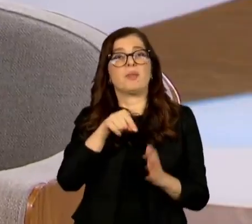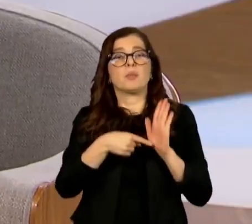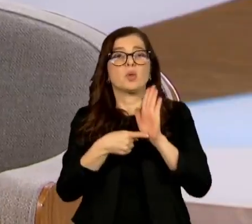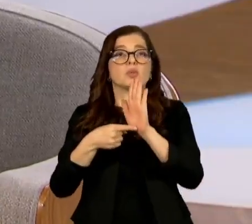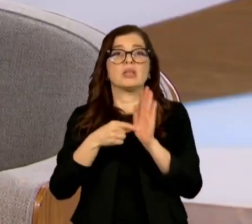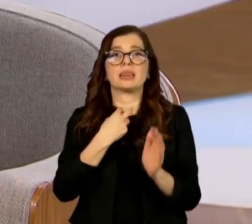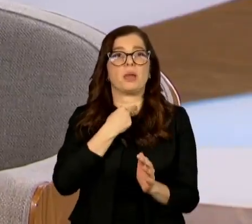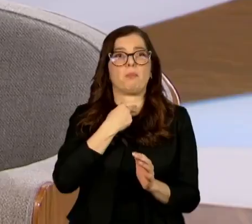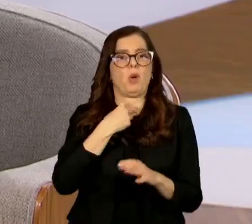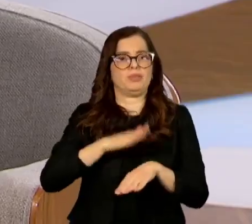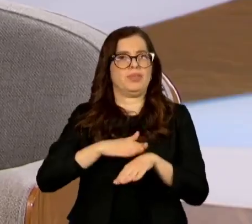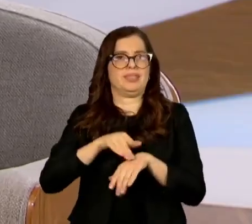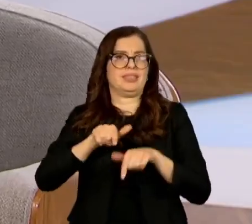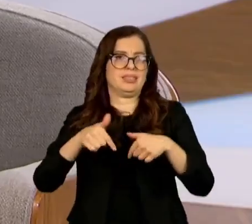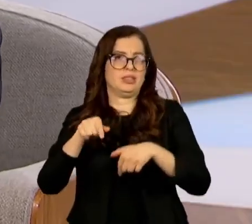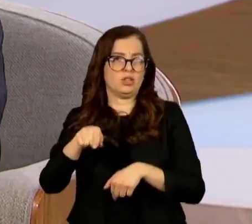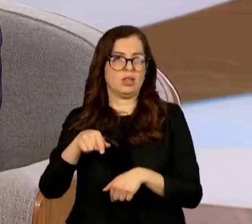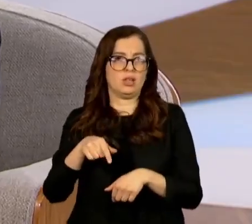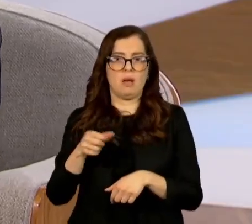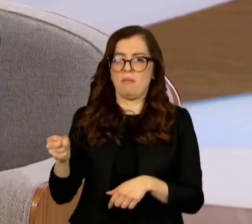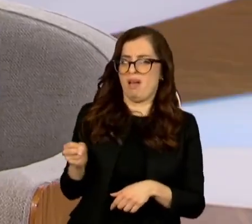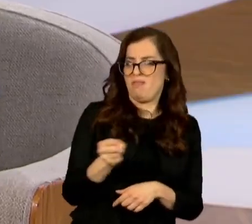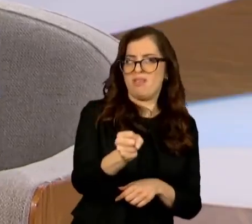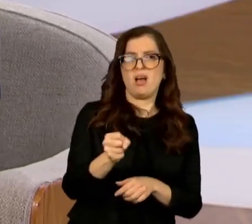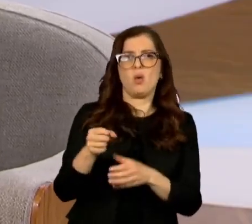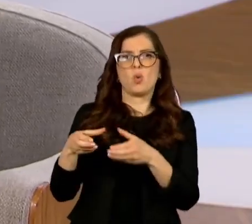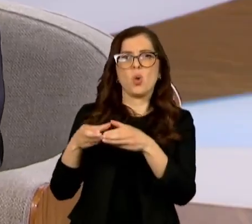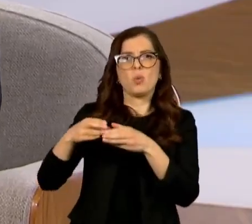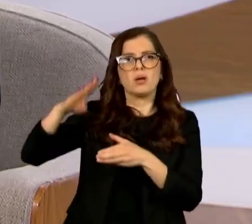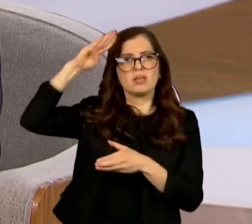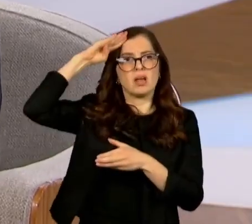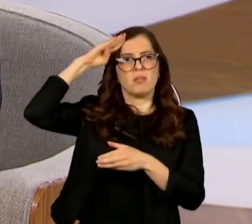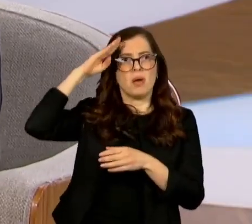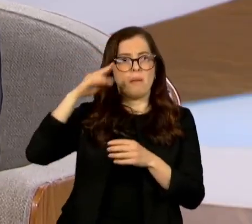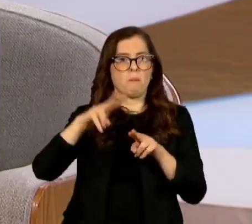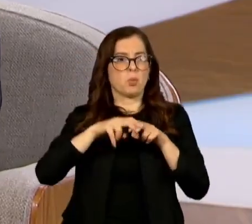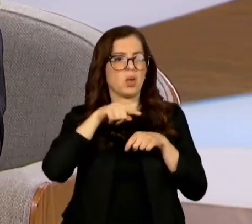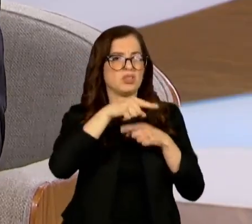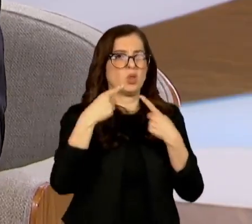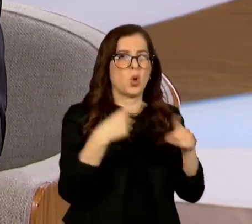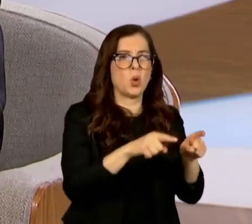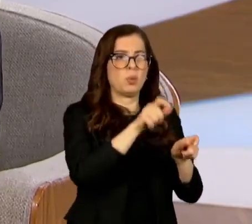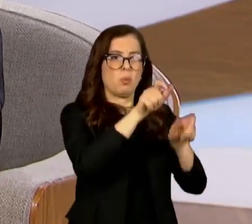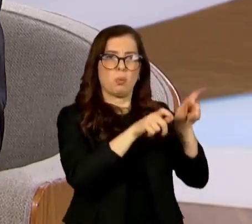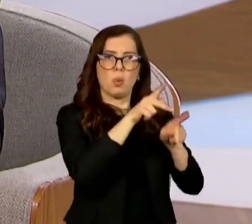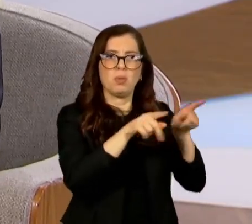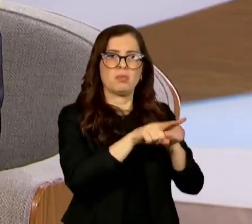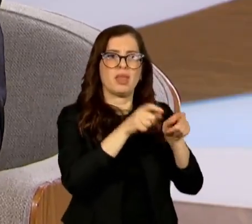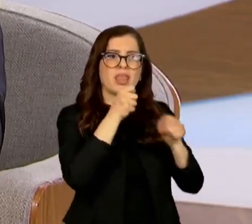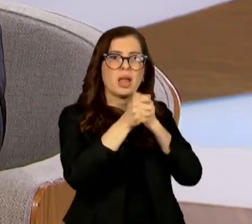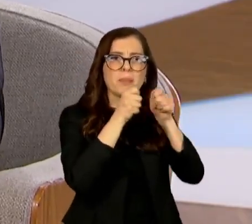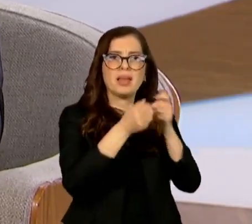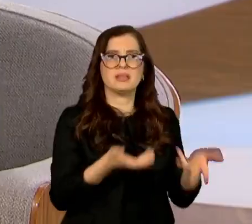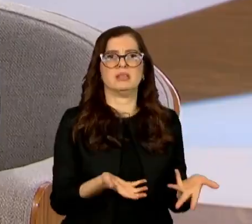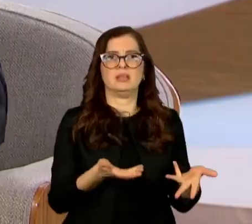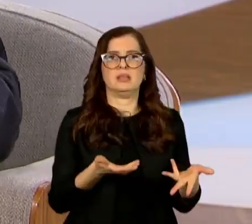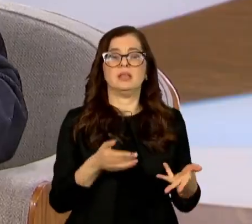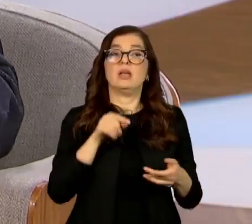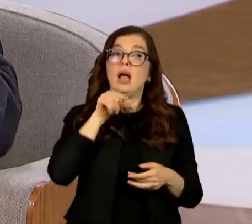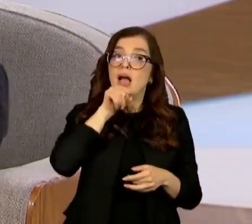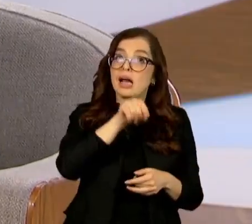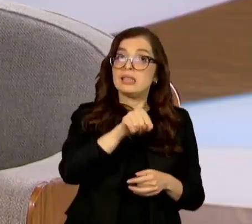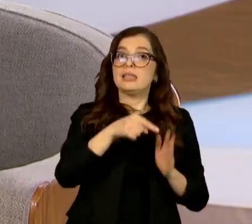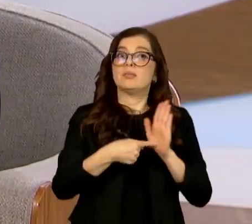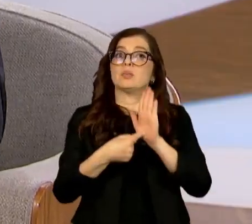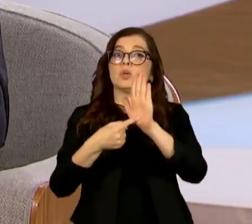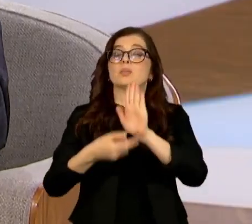you can't send troops in to repress protests, and they do it anyway. Or if they build, as they seem to